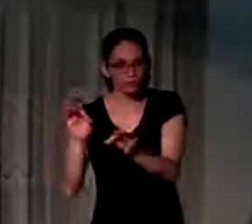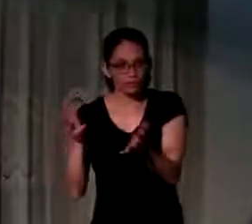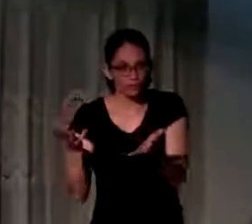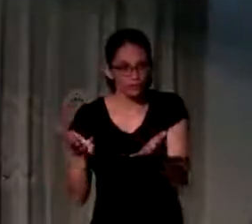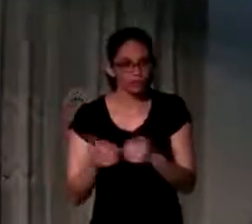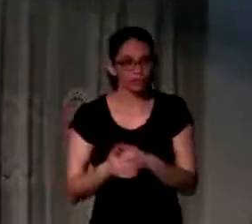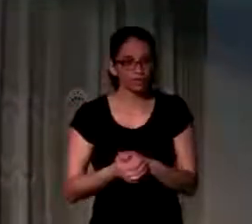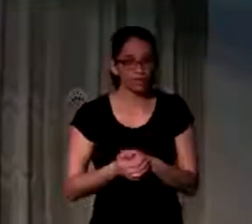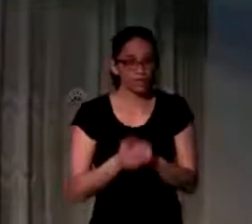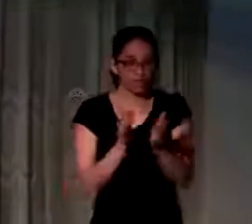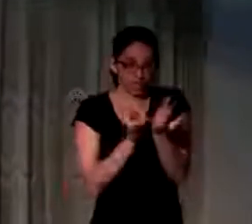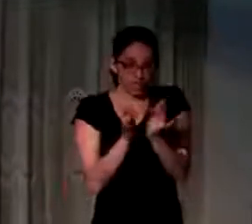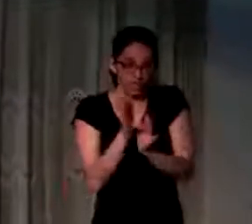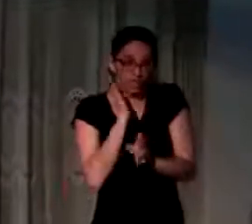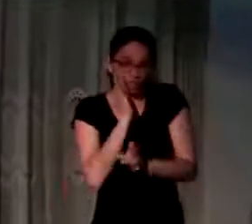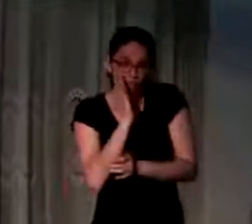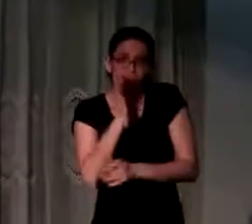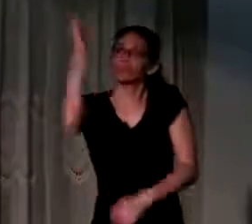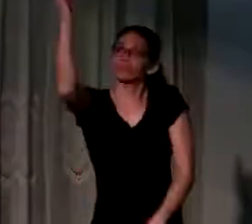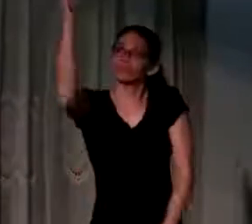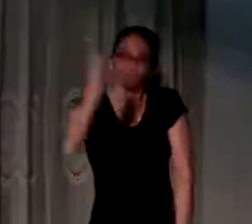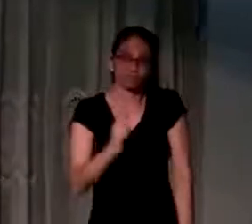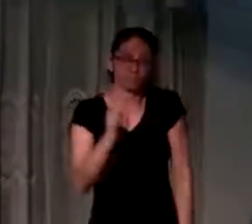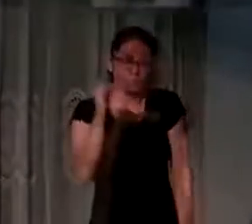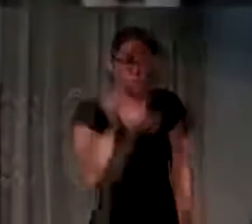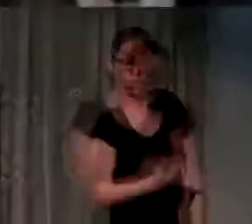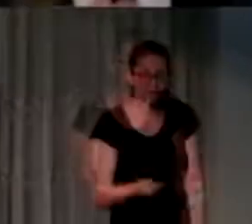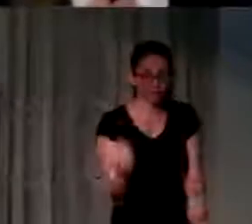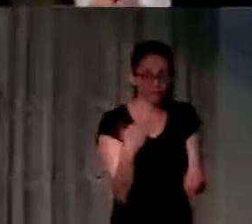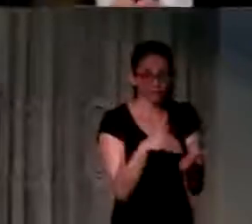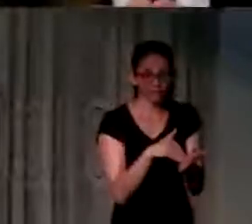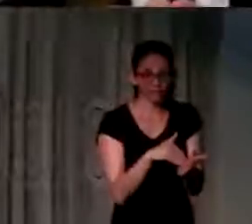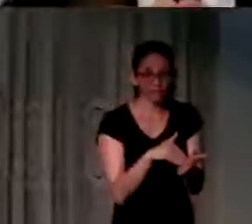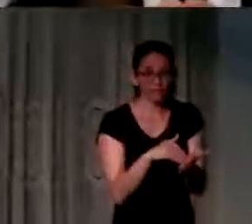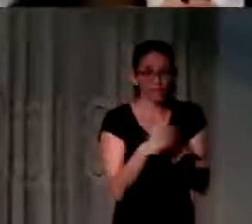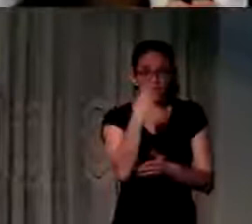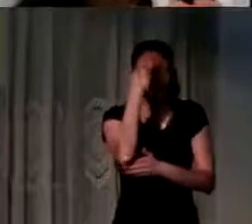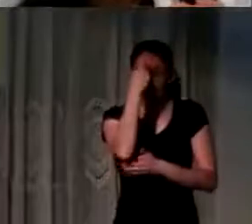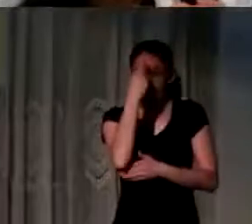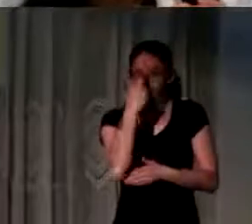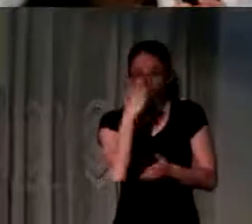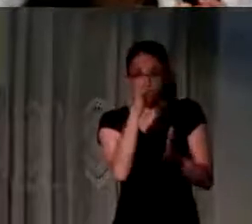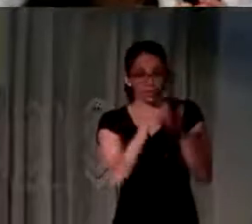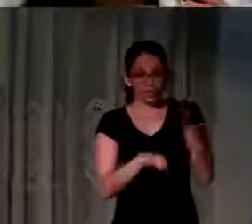He's coming again. Romans chapter 10 says this: